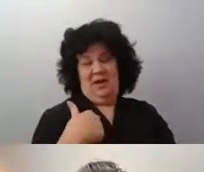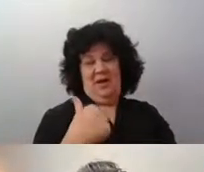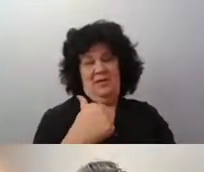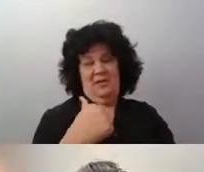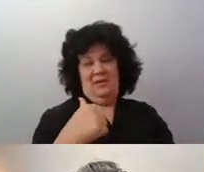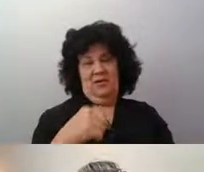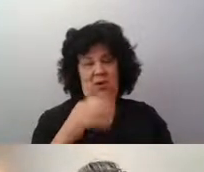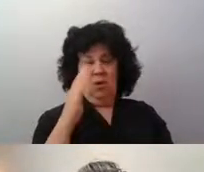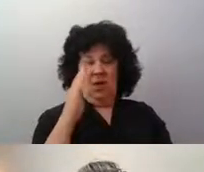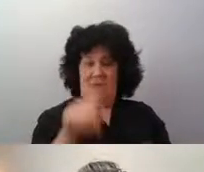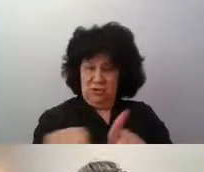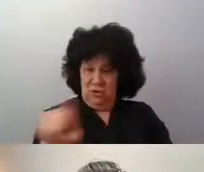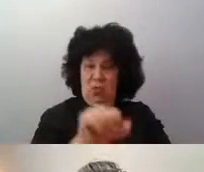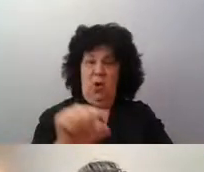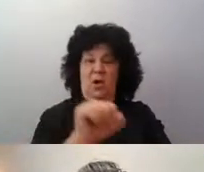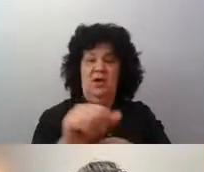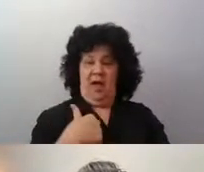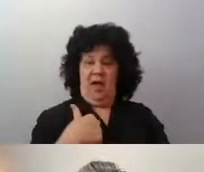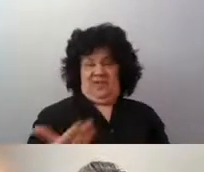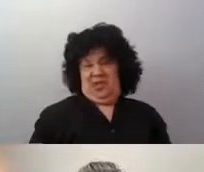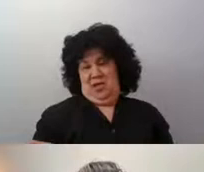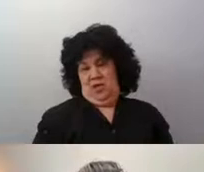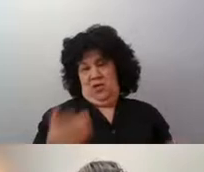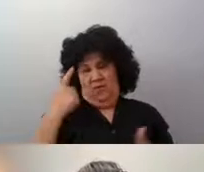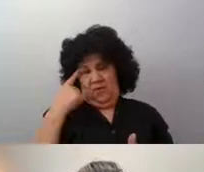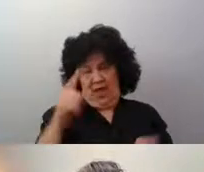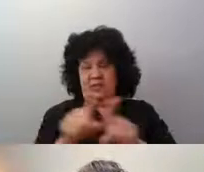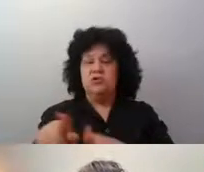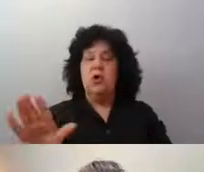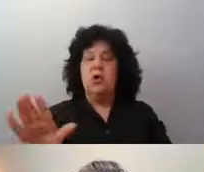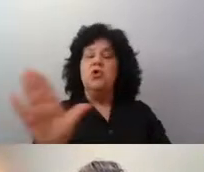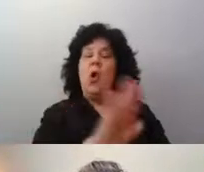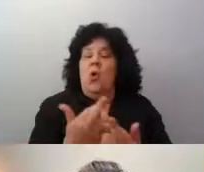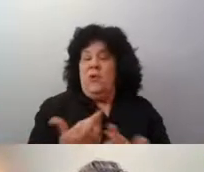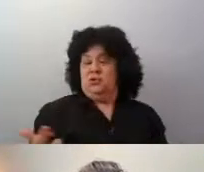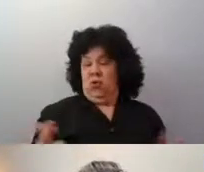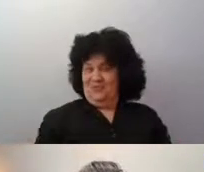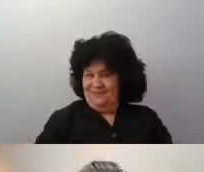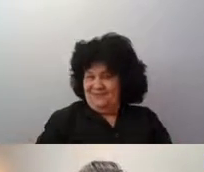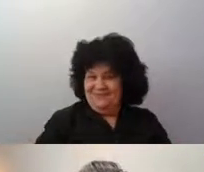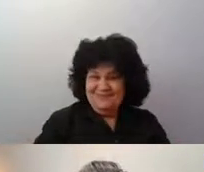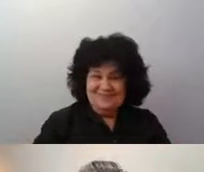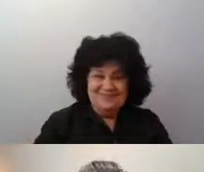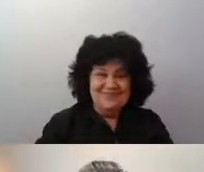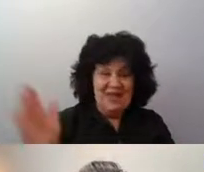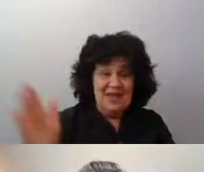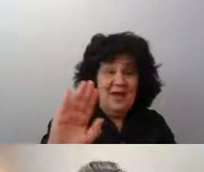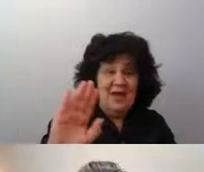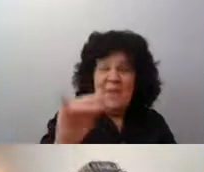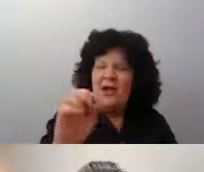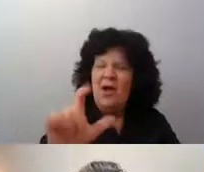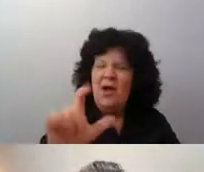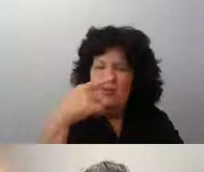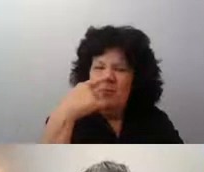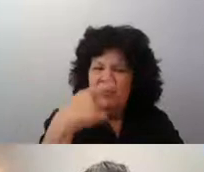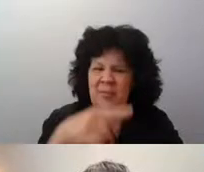be available to you as a resource if you have additional questions. Hey, Michael, on that vein, would you mind giving the group